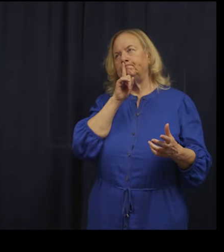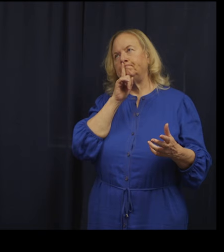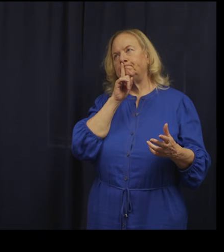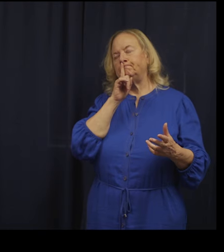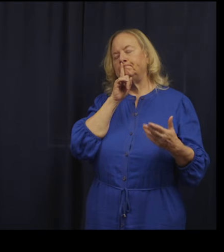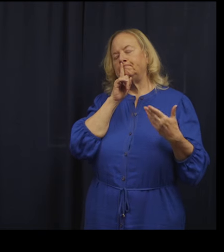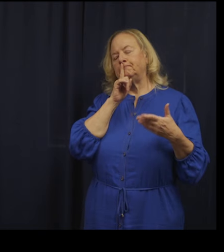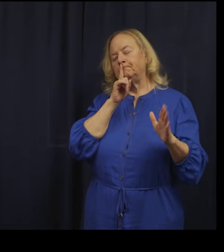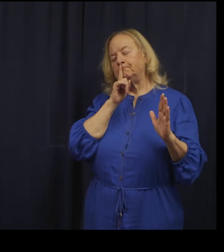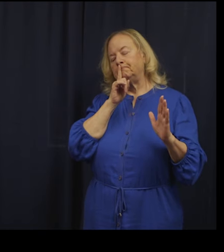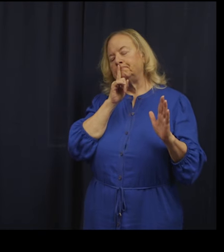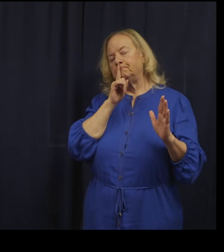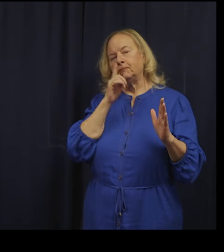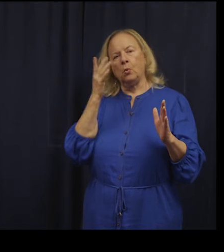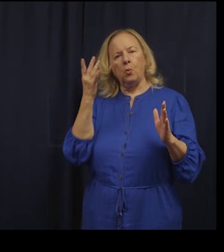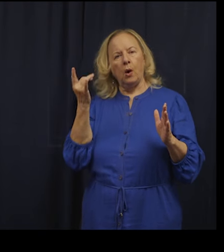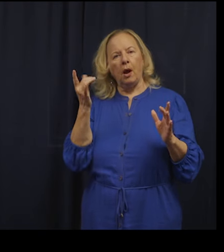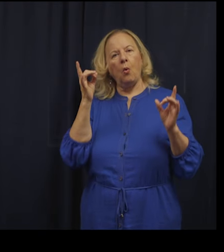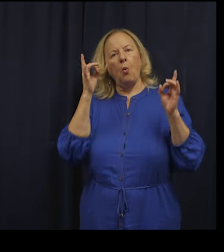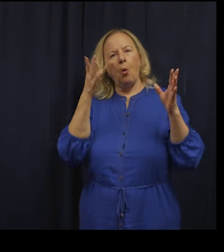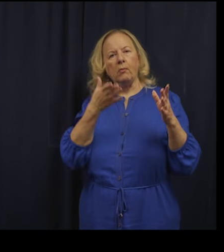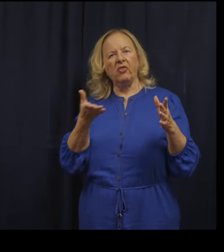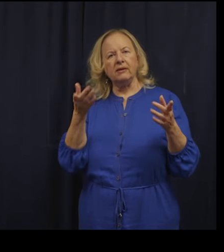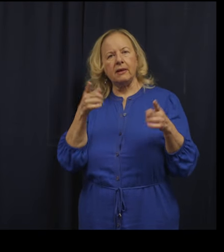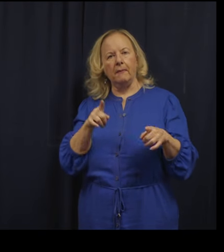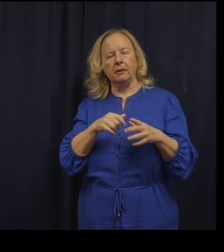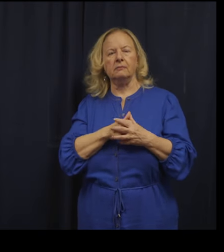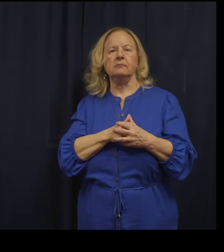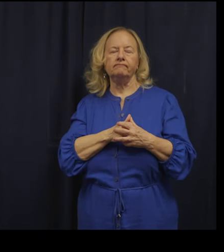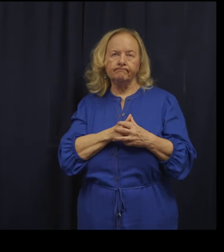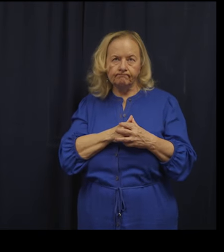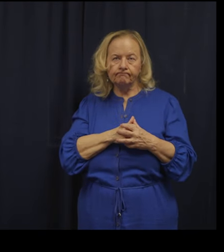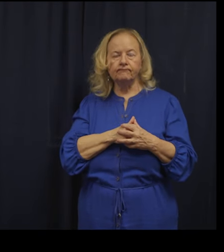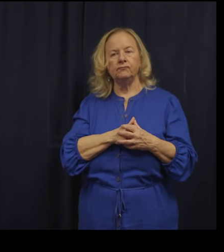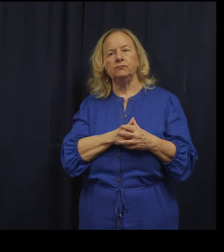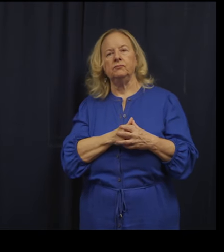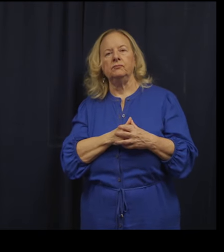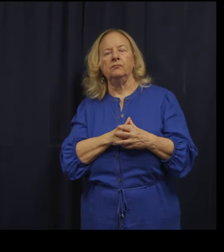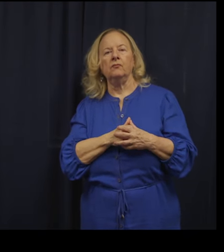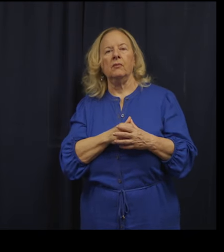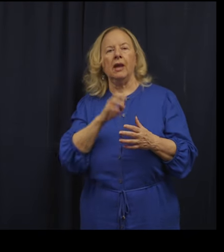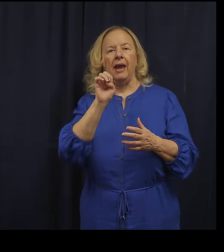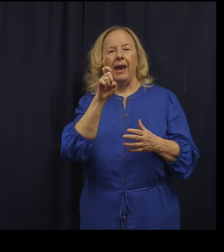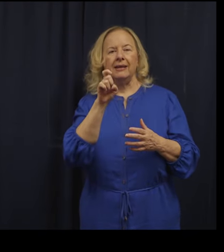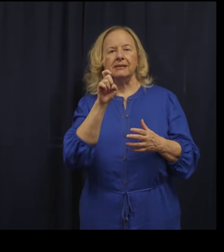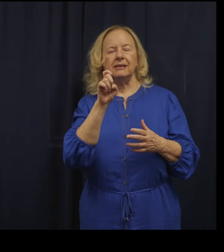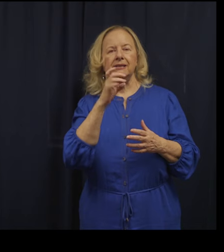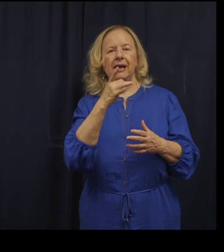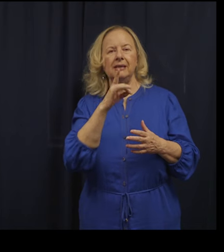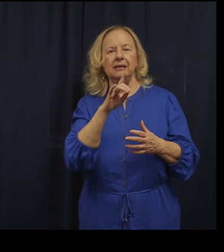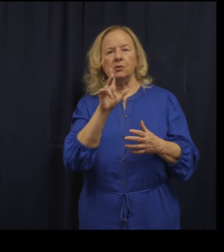in existence. People wonder why horrible things happen. Okay, well, listen, let's look at Exodus